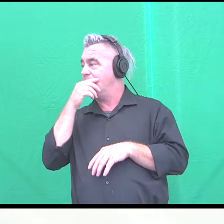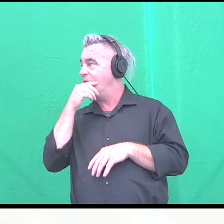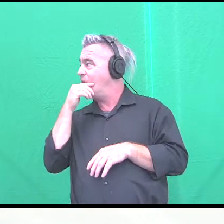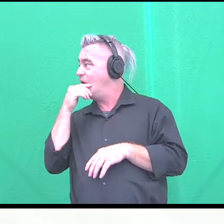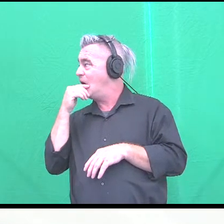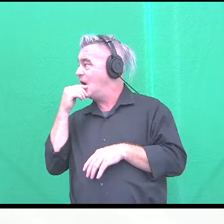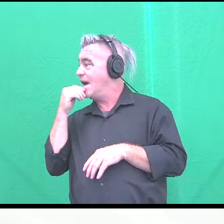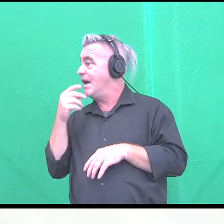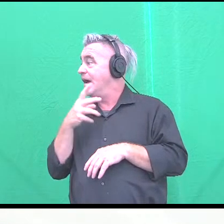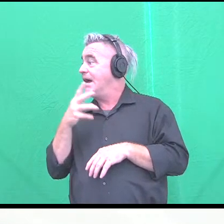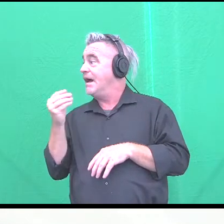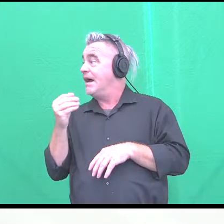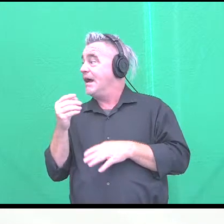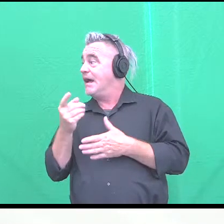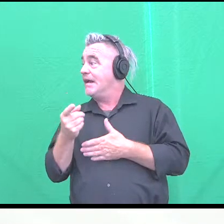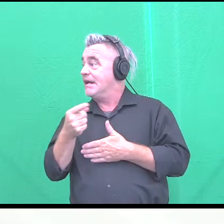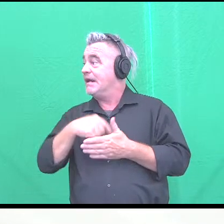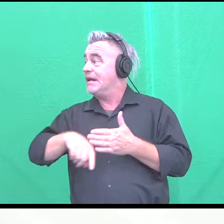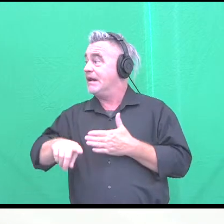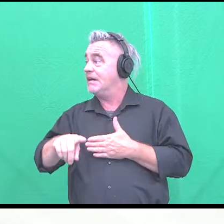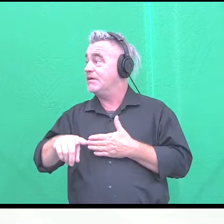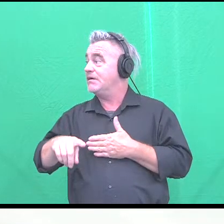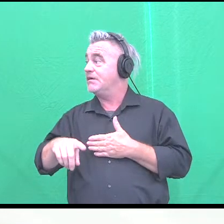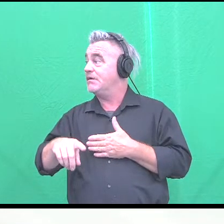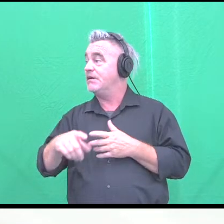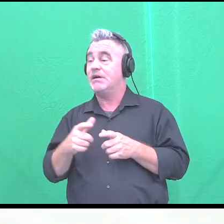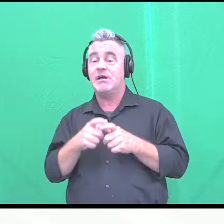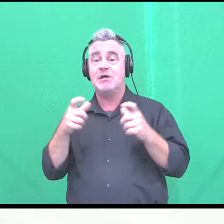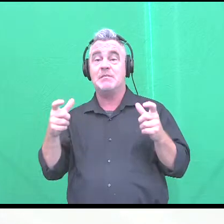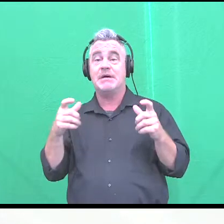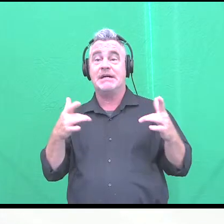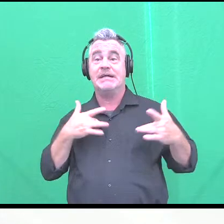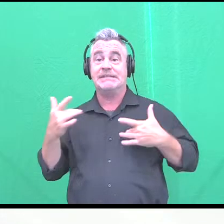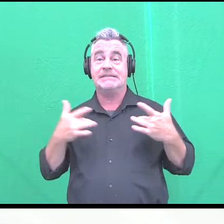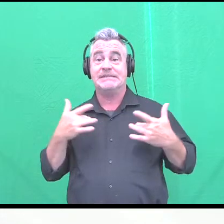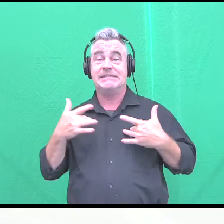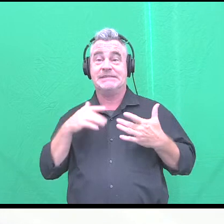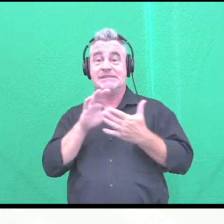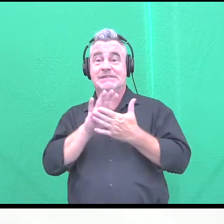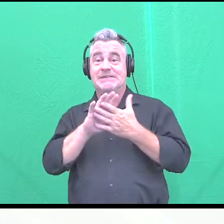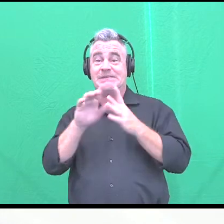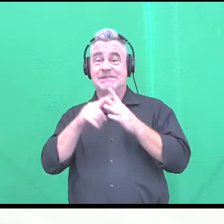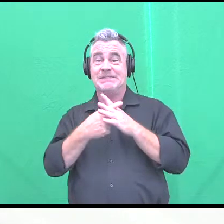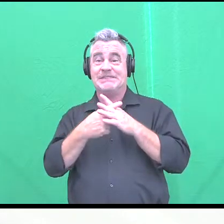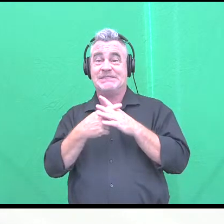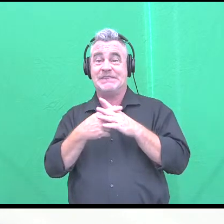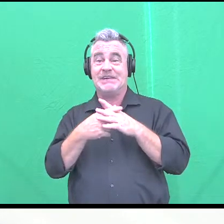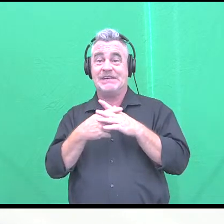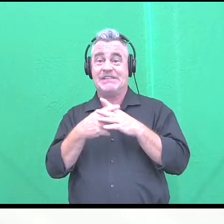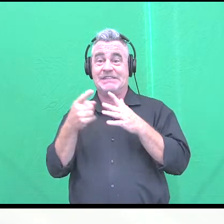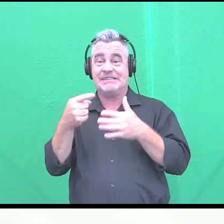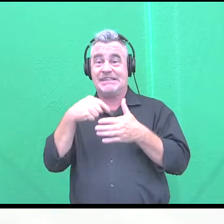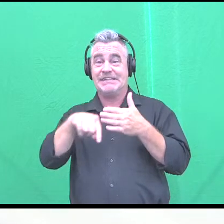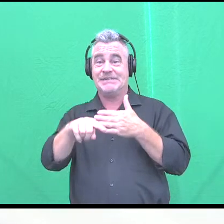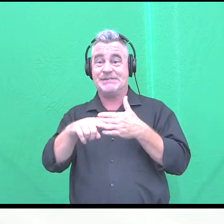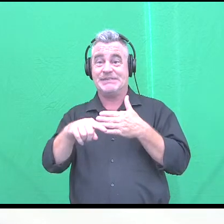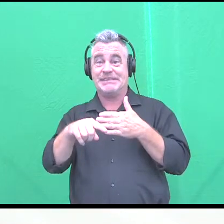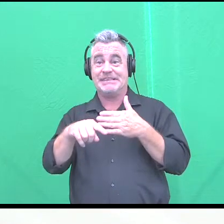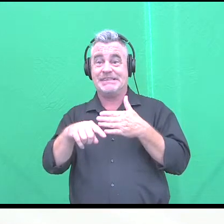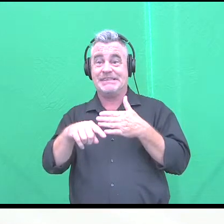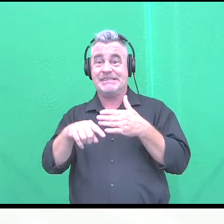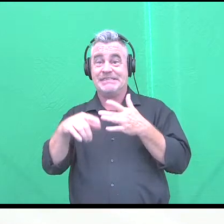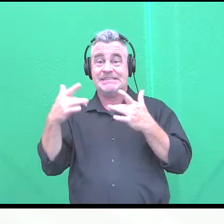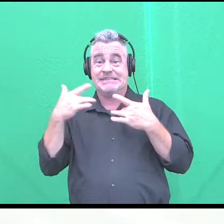can't skip mentioning the big excitement, which is school will be starting for us next week. So since we